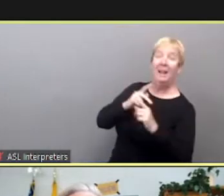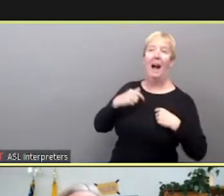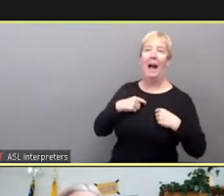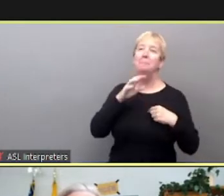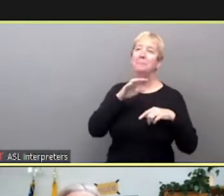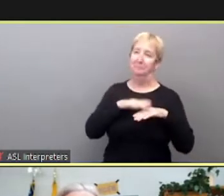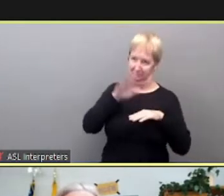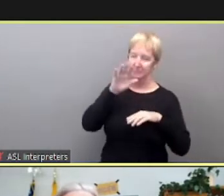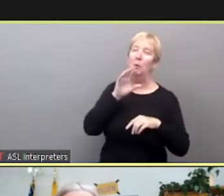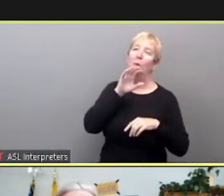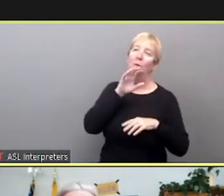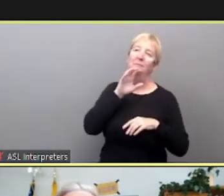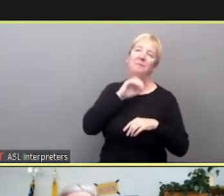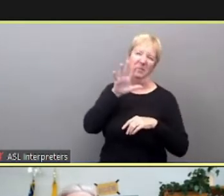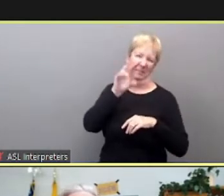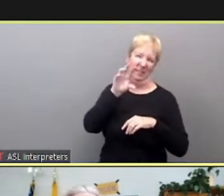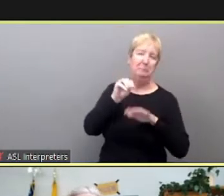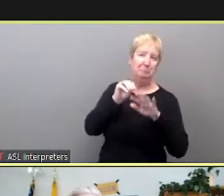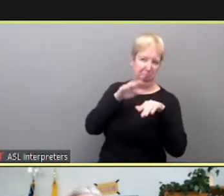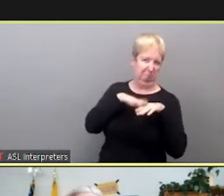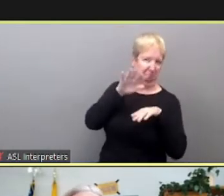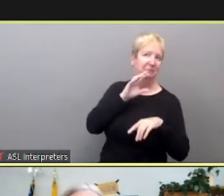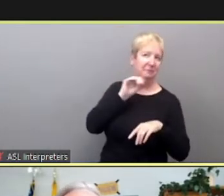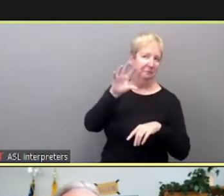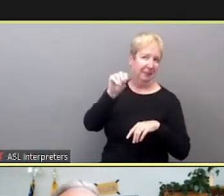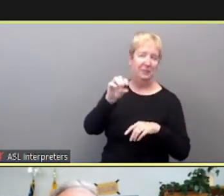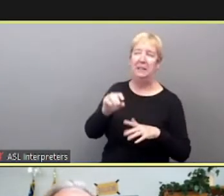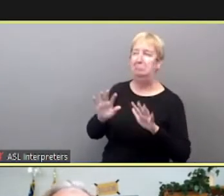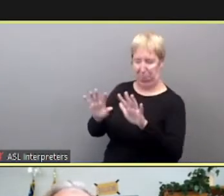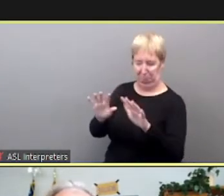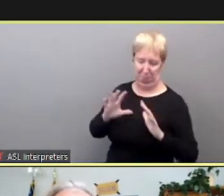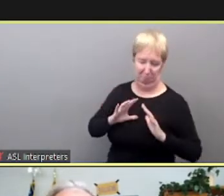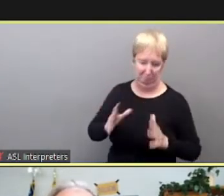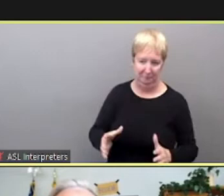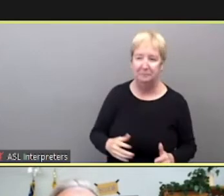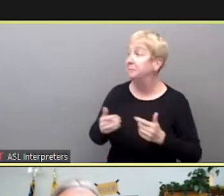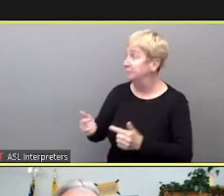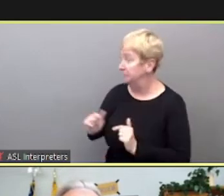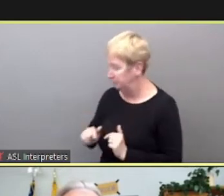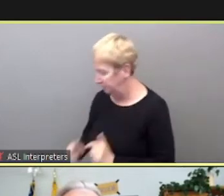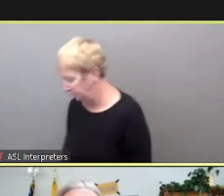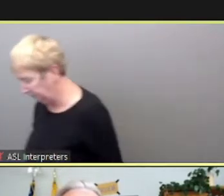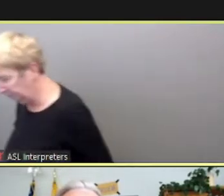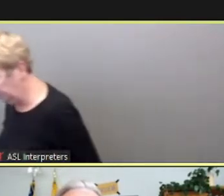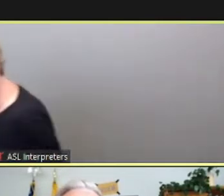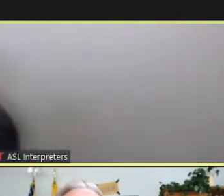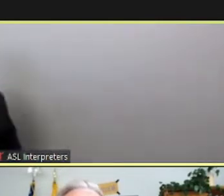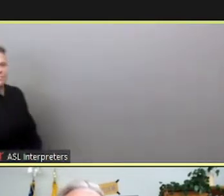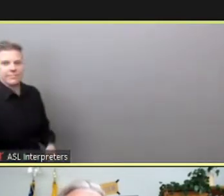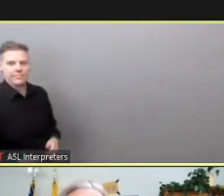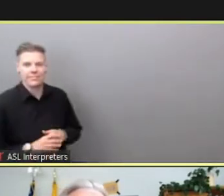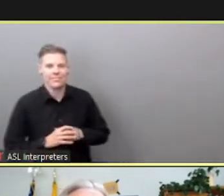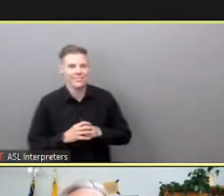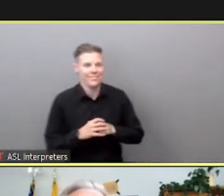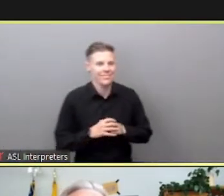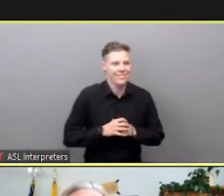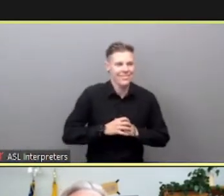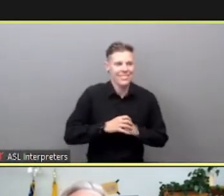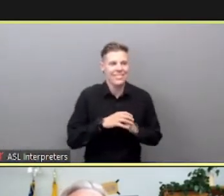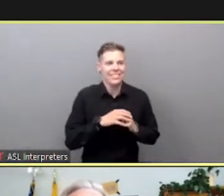about getting the vaccine. Next slide, Brianna, please. This is our typical case curve, and we have